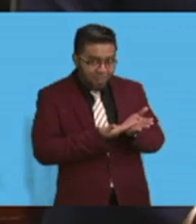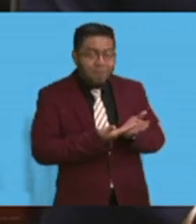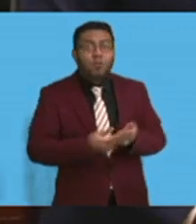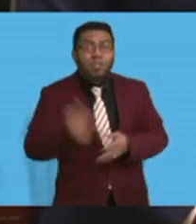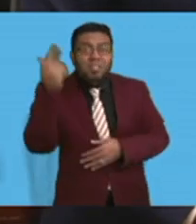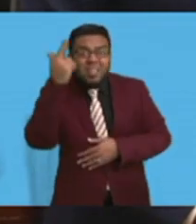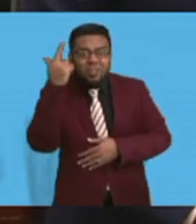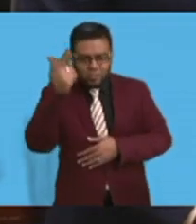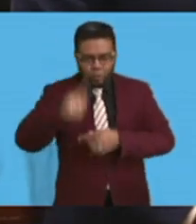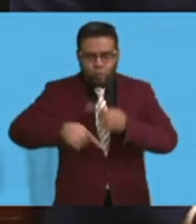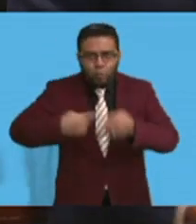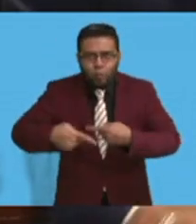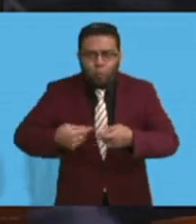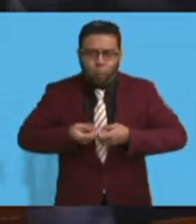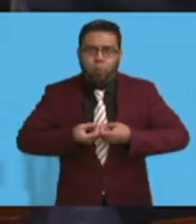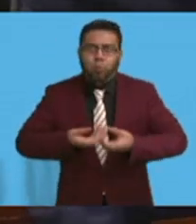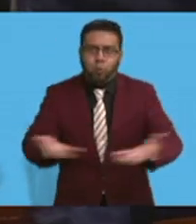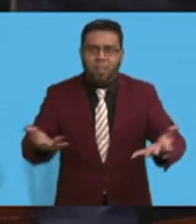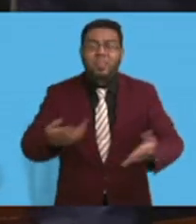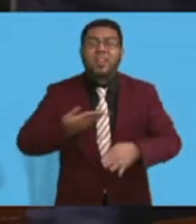the new year.